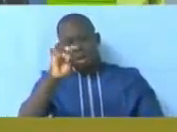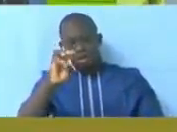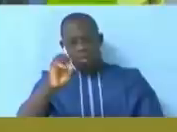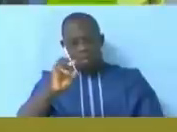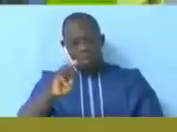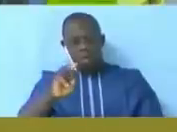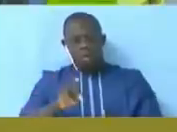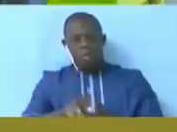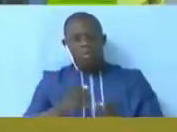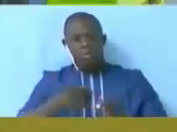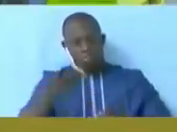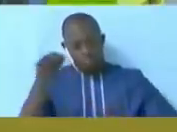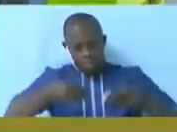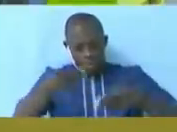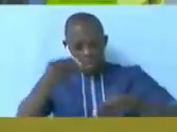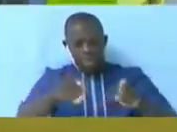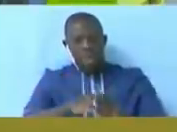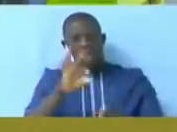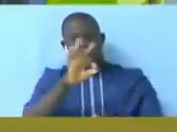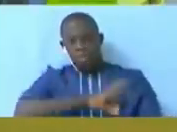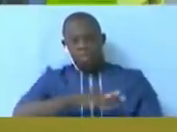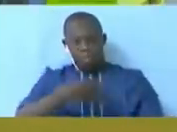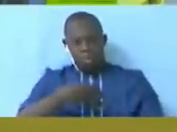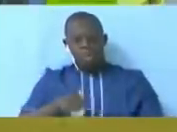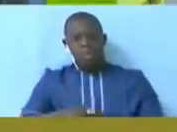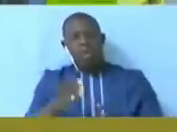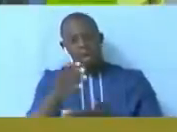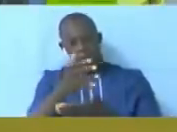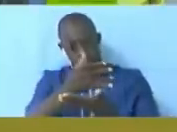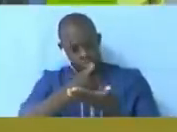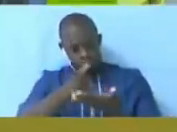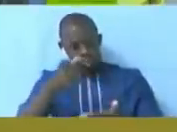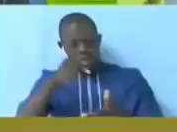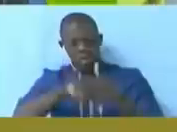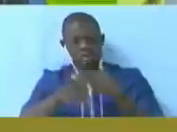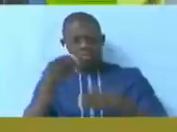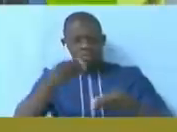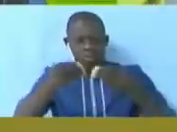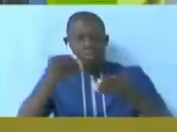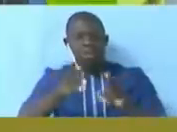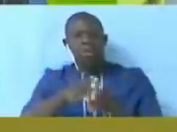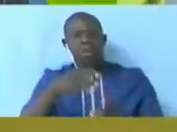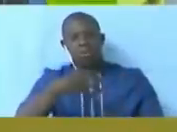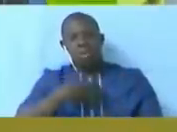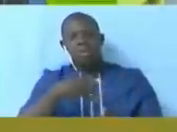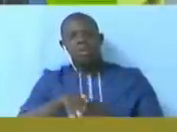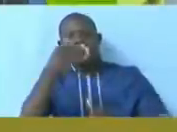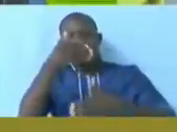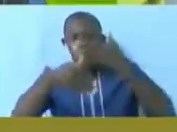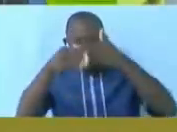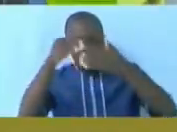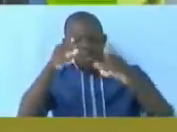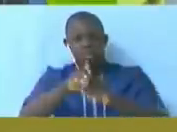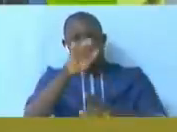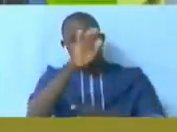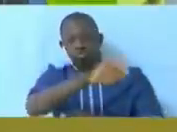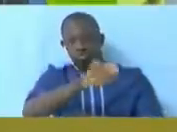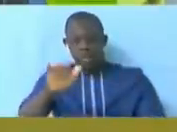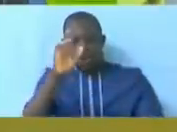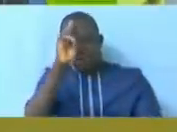The profit that he was going to earn from that business, he wanted to build a children's home in the